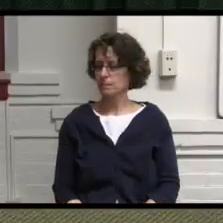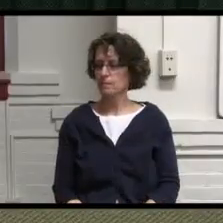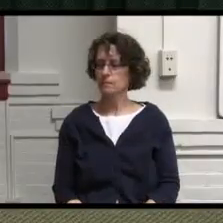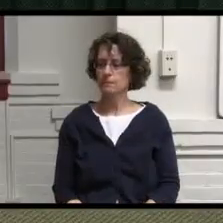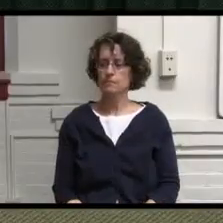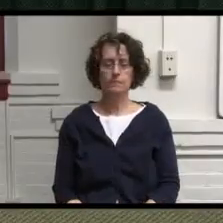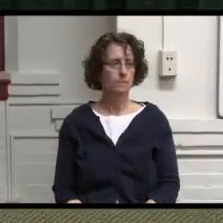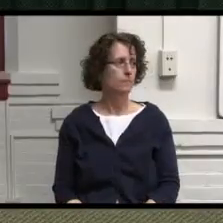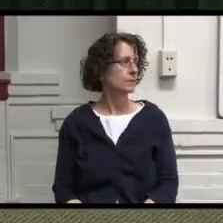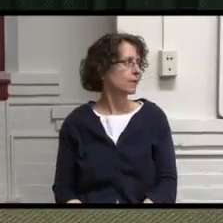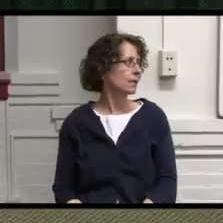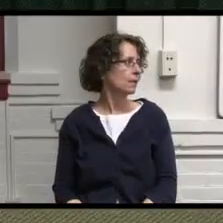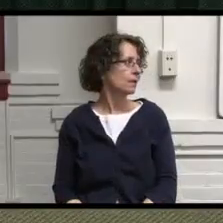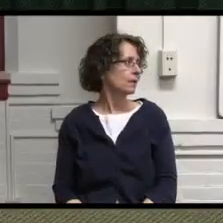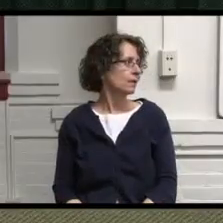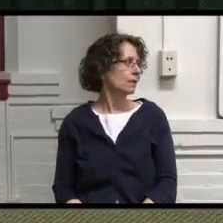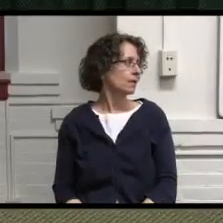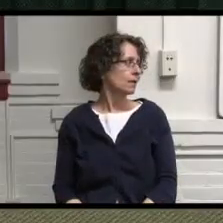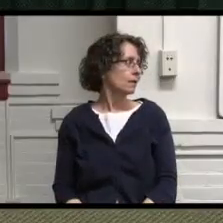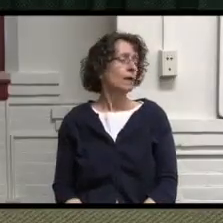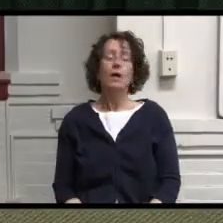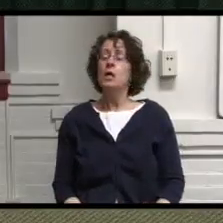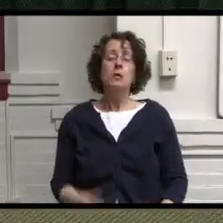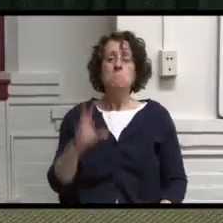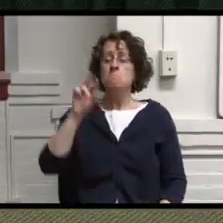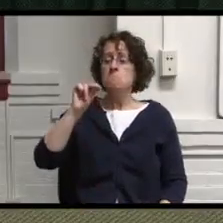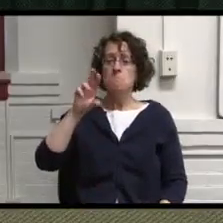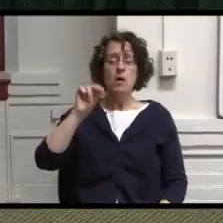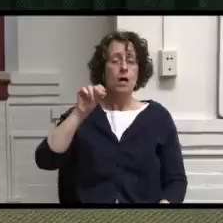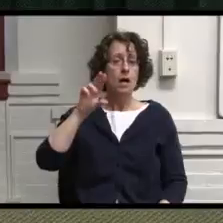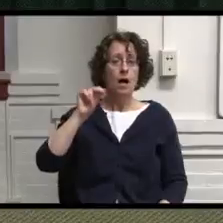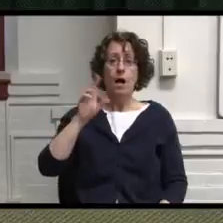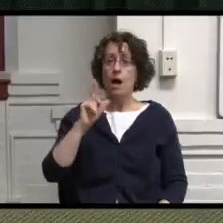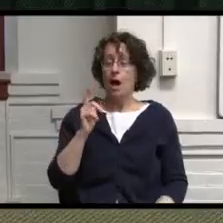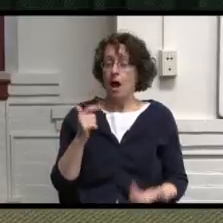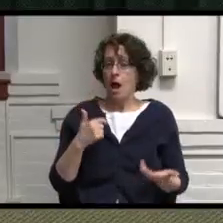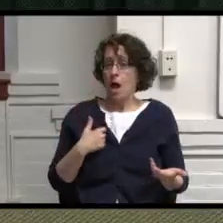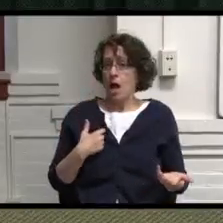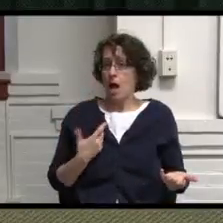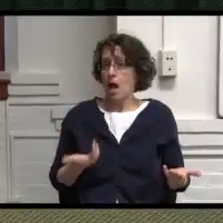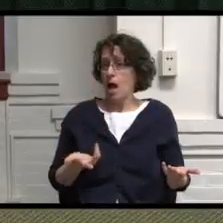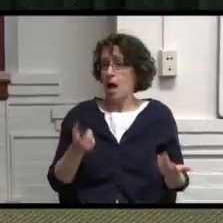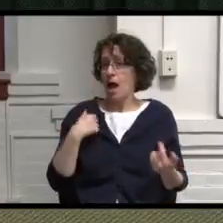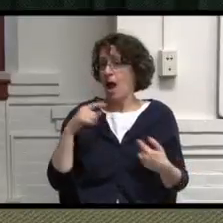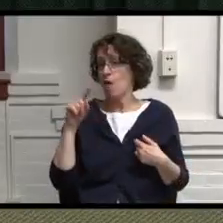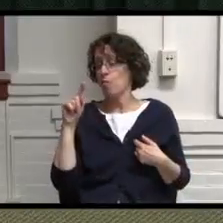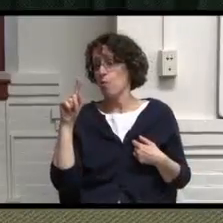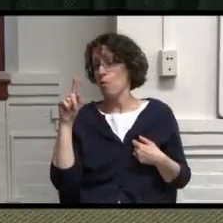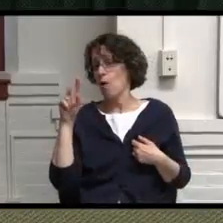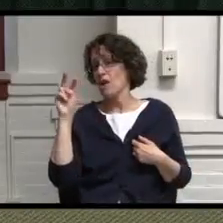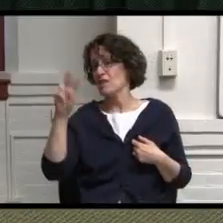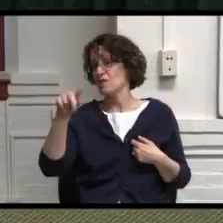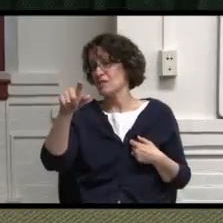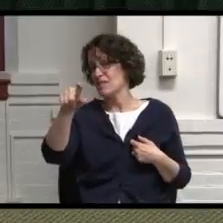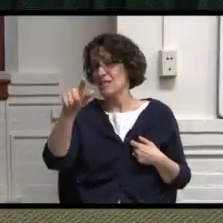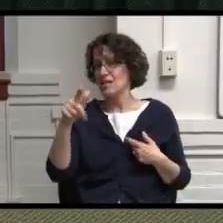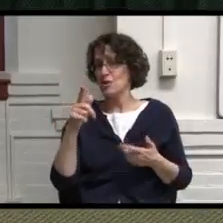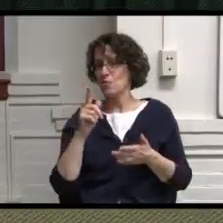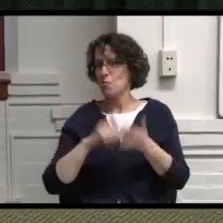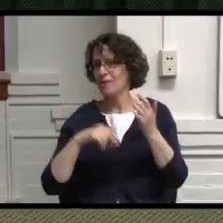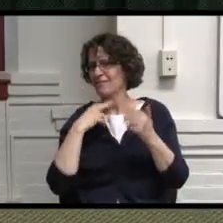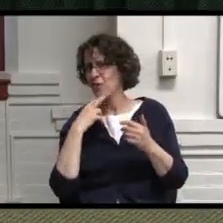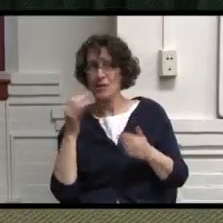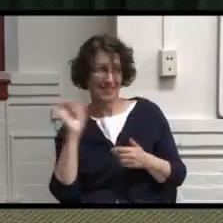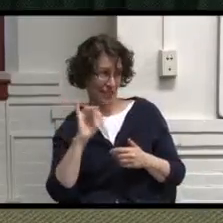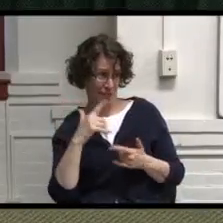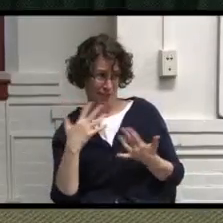John, you look like you have. No, I was just wondering what Steve, if there's any other, Do you want to see what he sounds like?